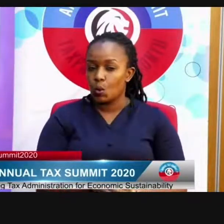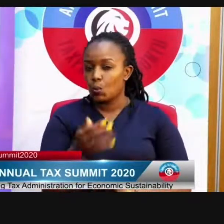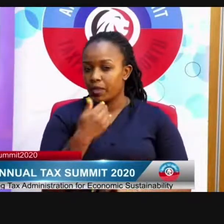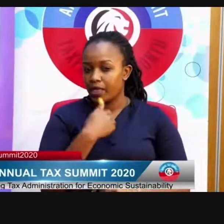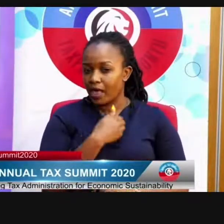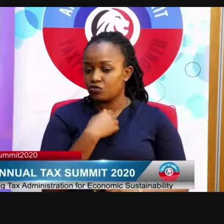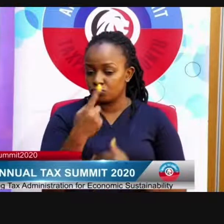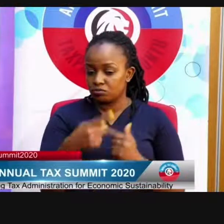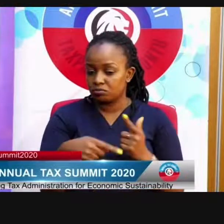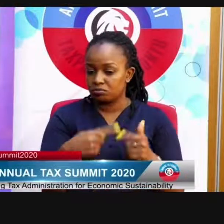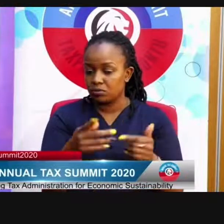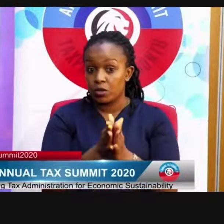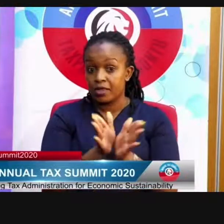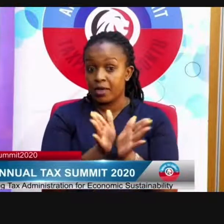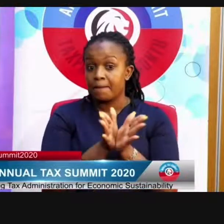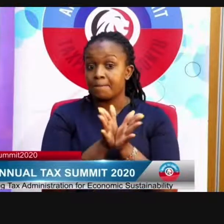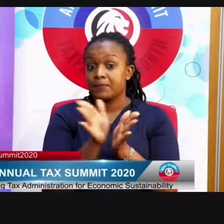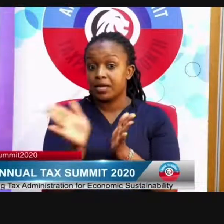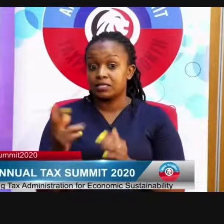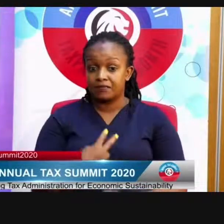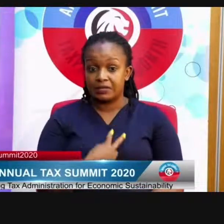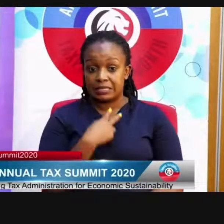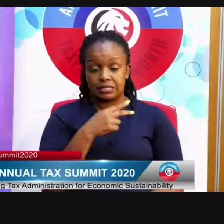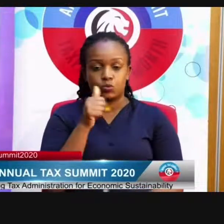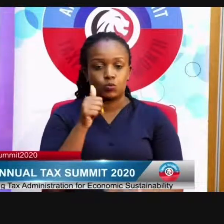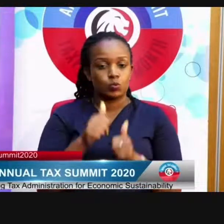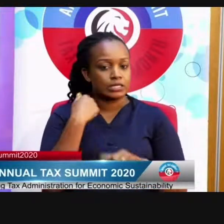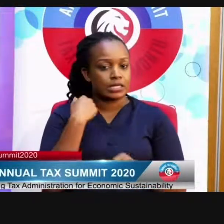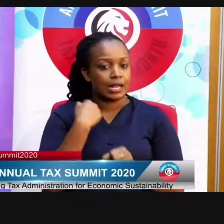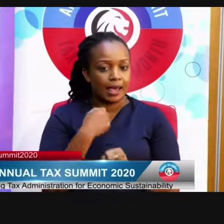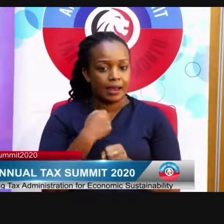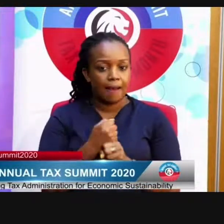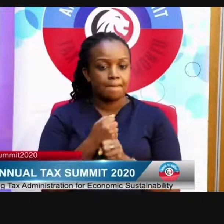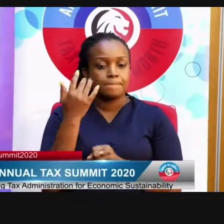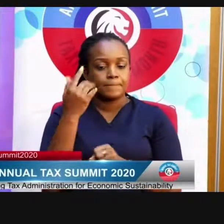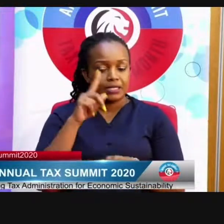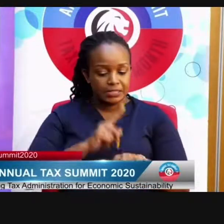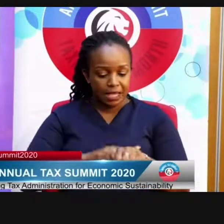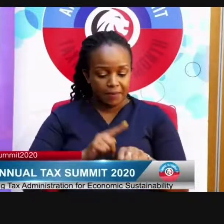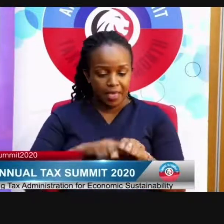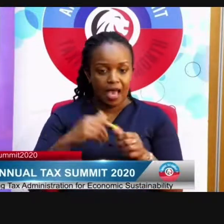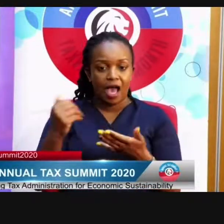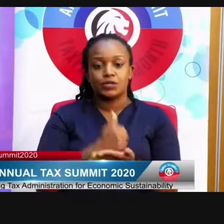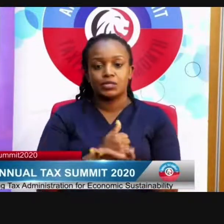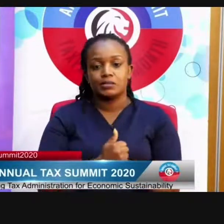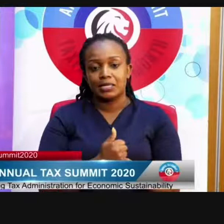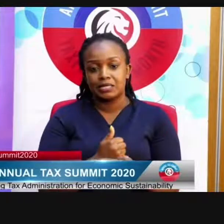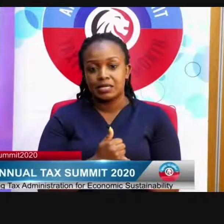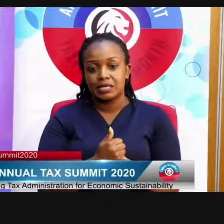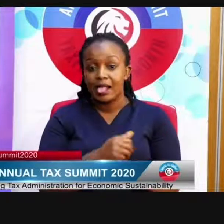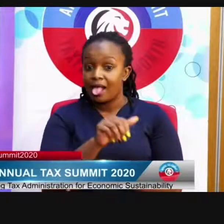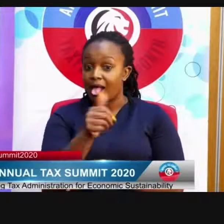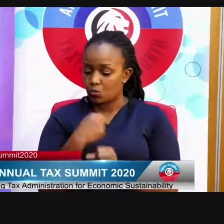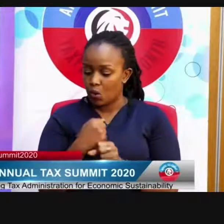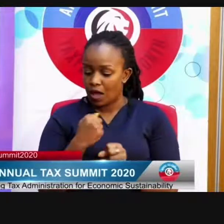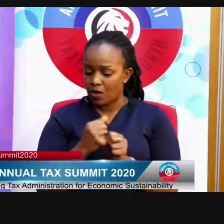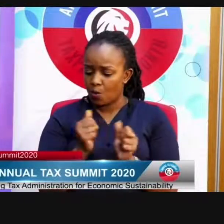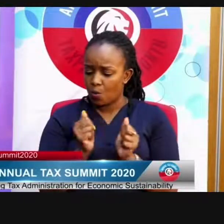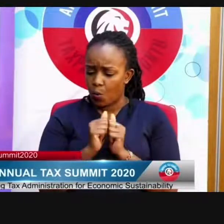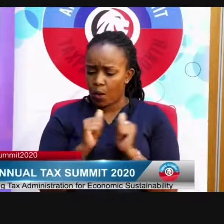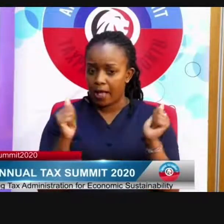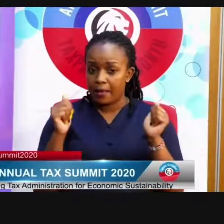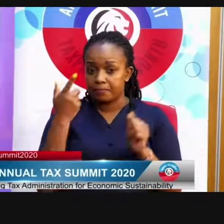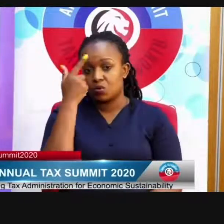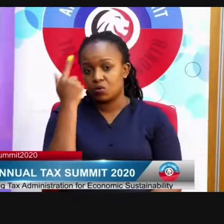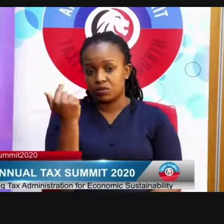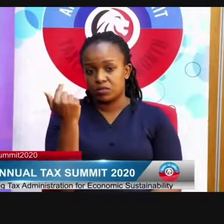visits that are done only by branch appointment. That has worked very well. because as we were going through the